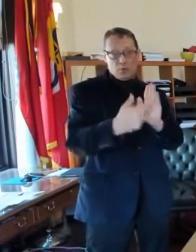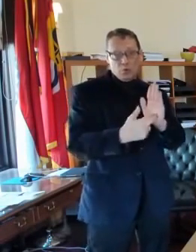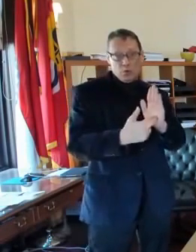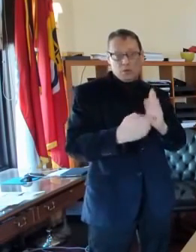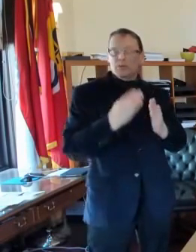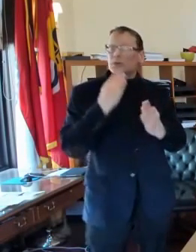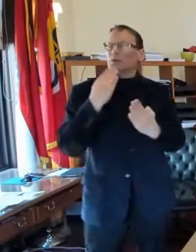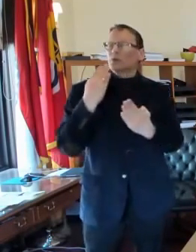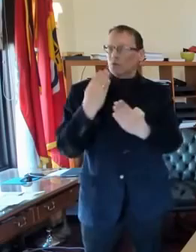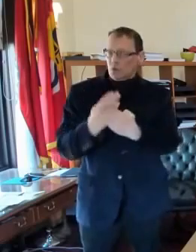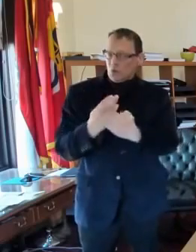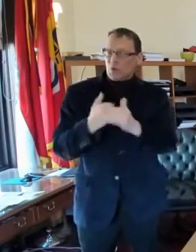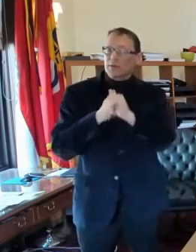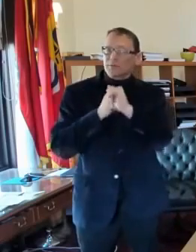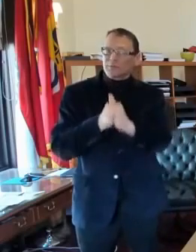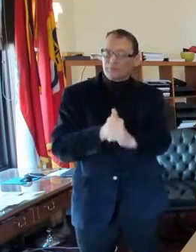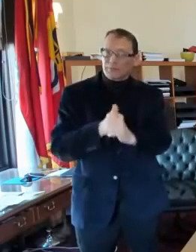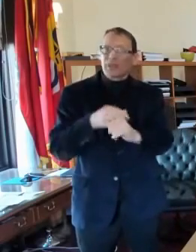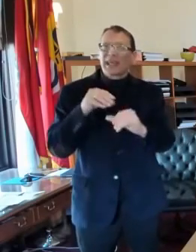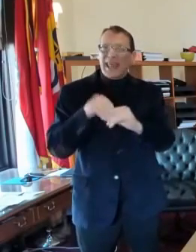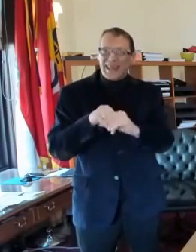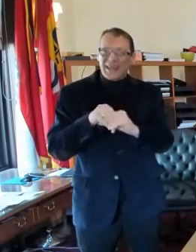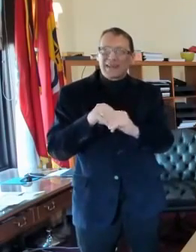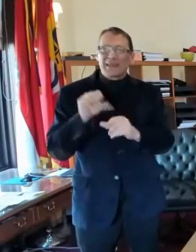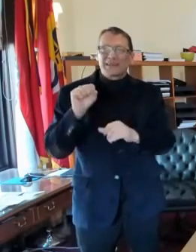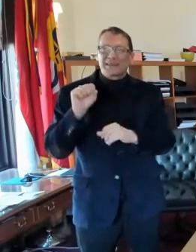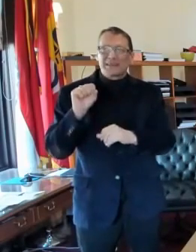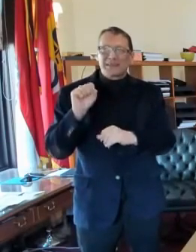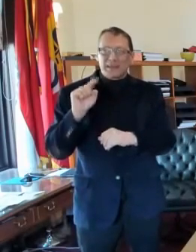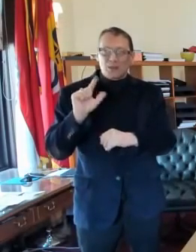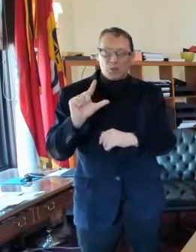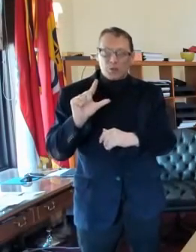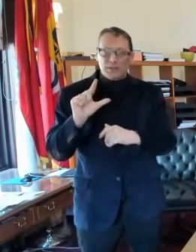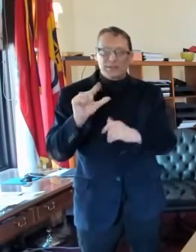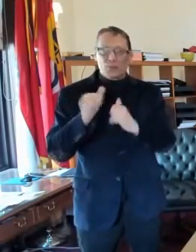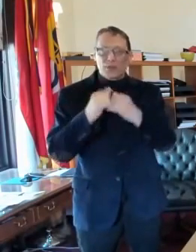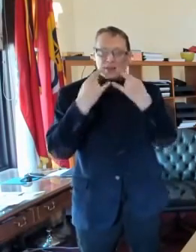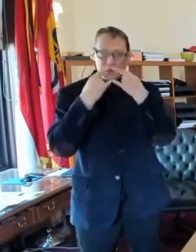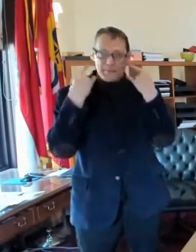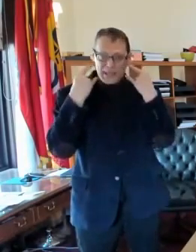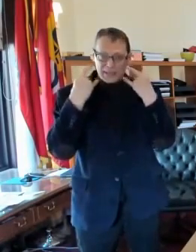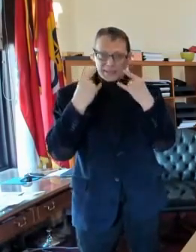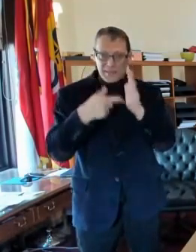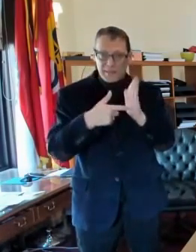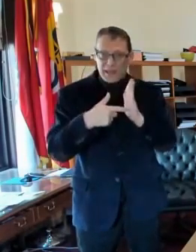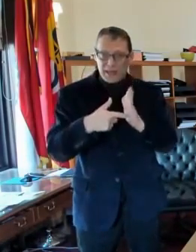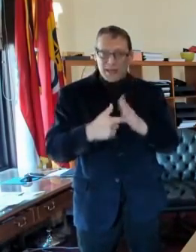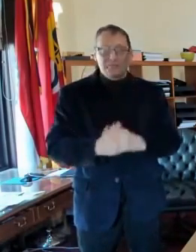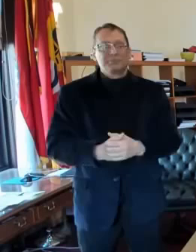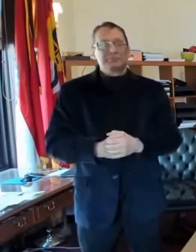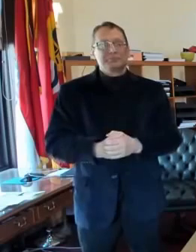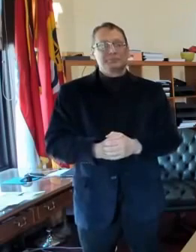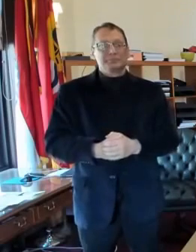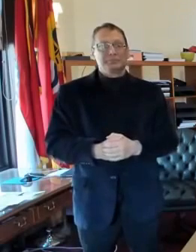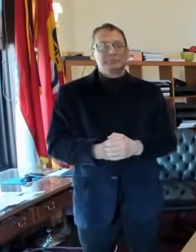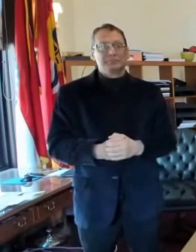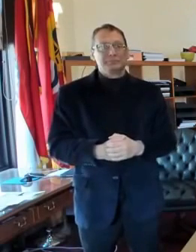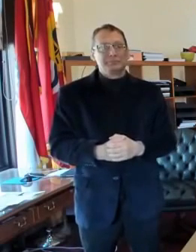good compliance in the city of St. Louis. And I think that's why throughout the